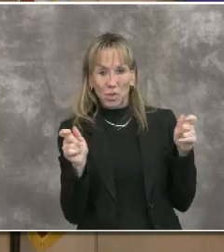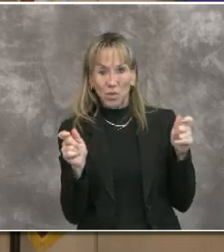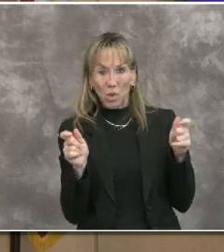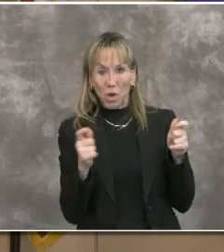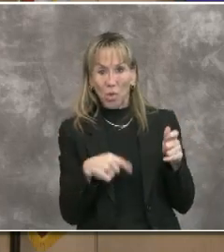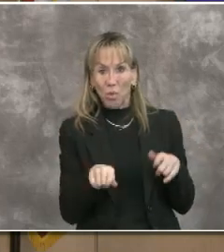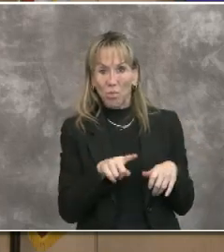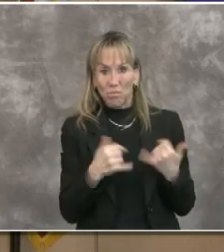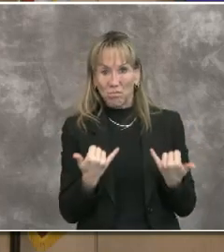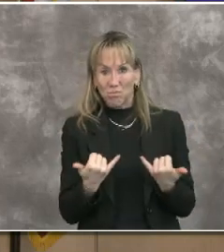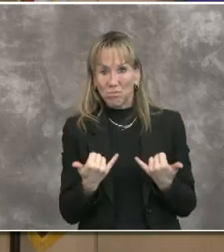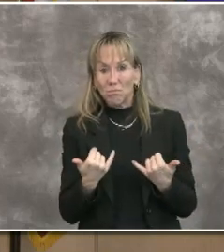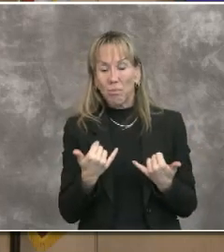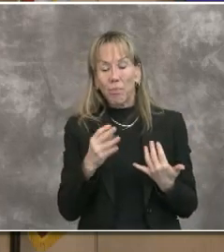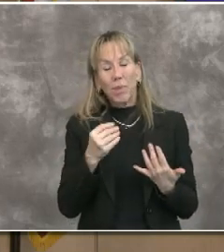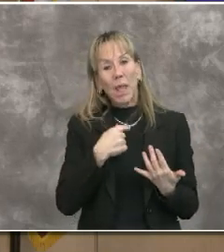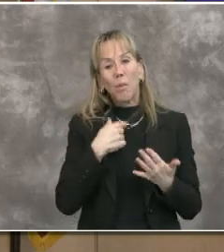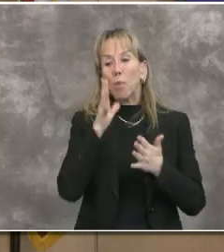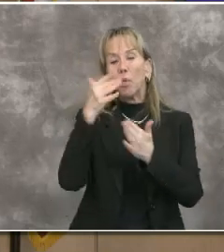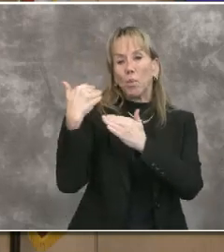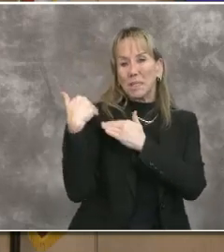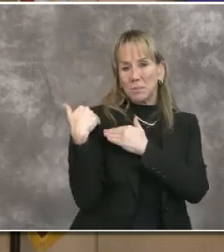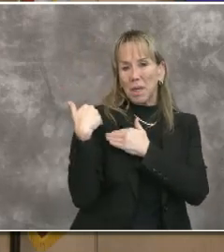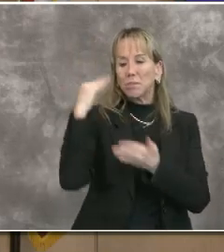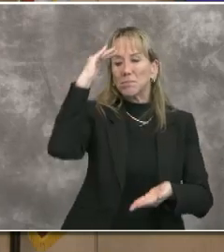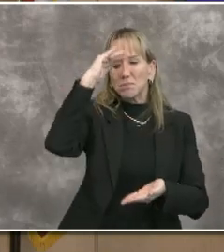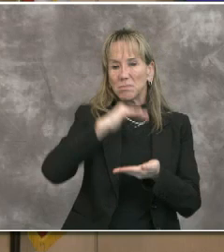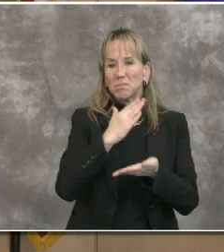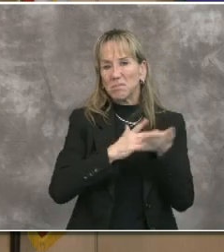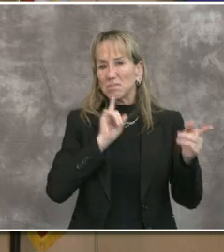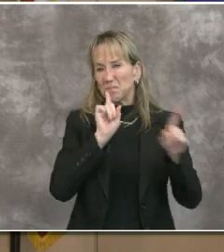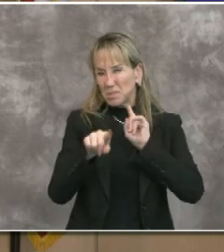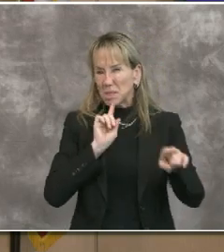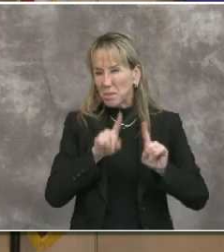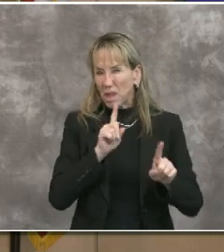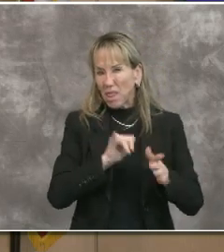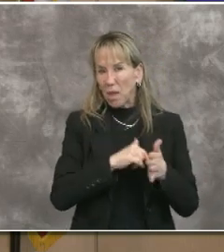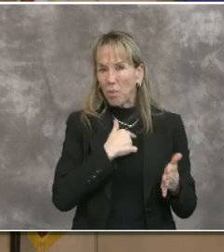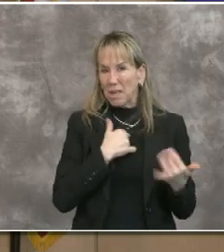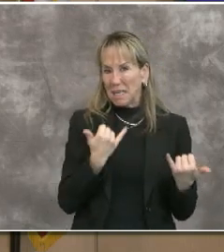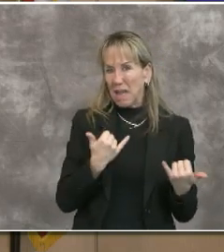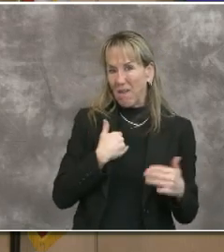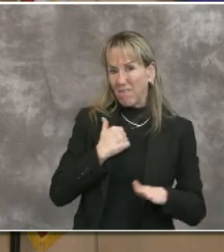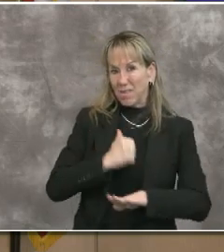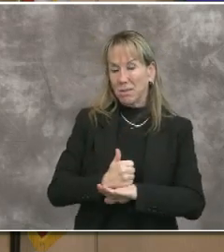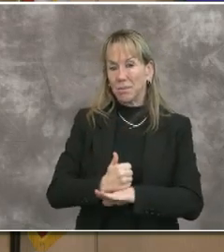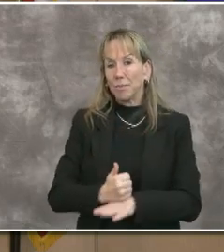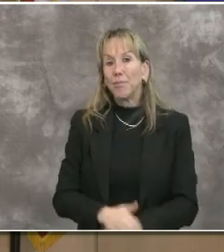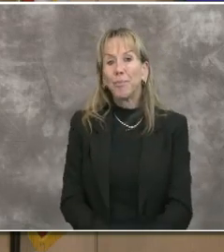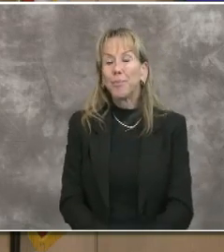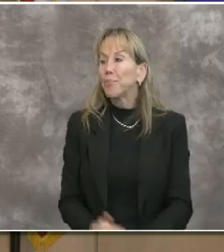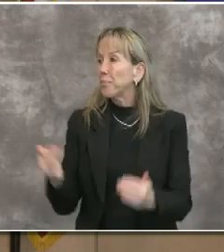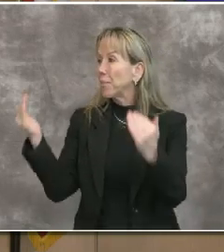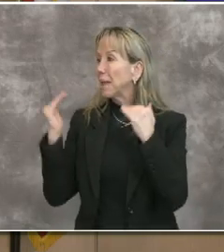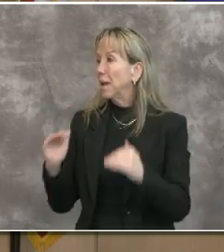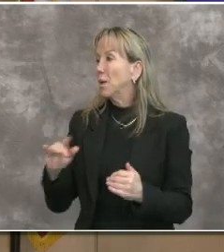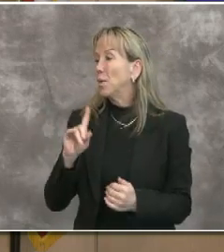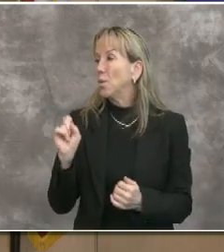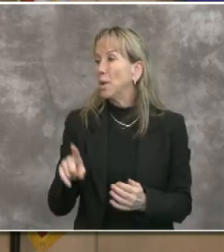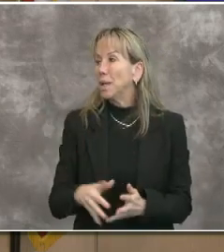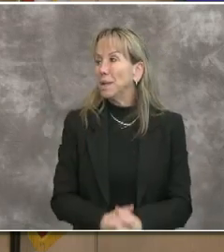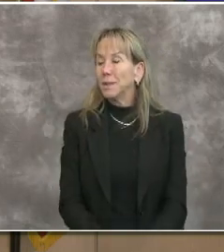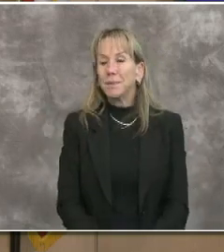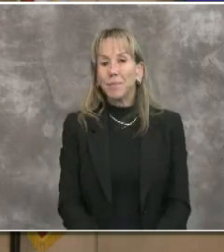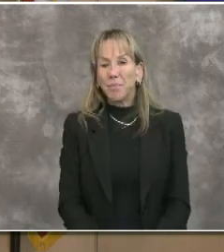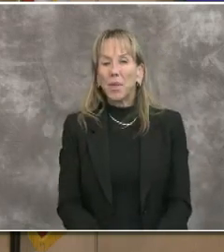point, and responsibly dial back some of those restrictions that we've had to put in place. Next question. Thank you. These are